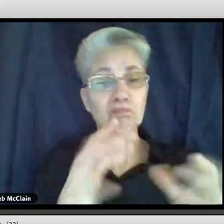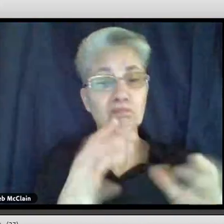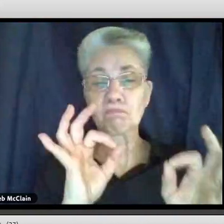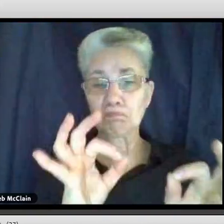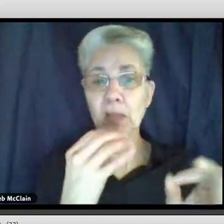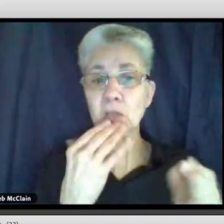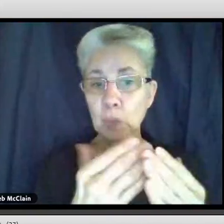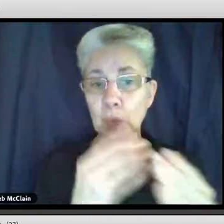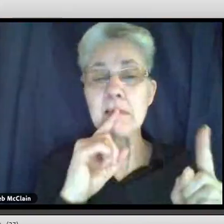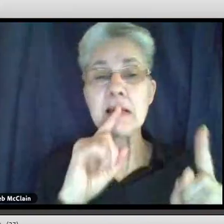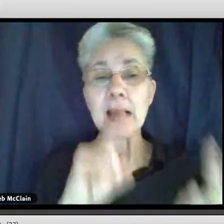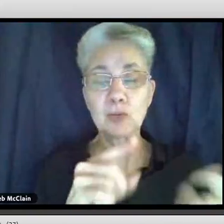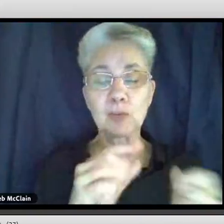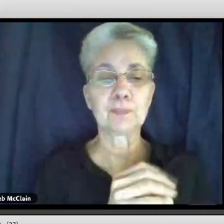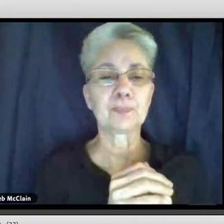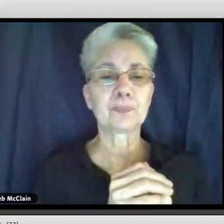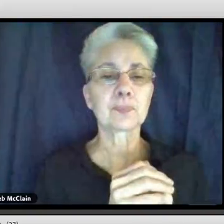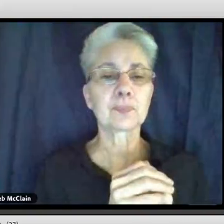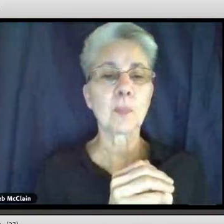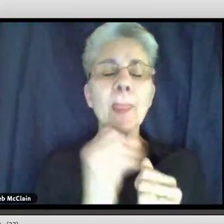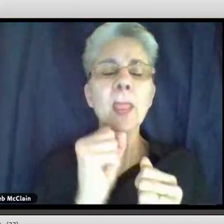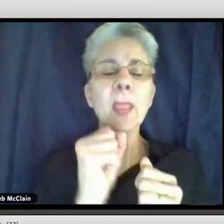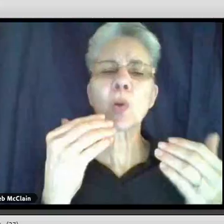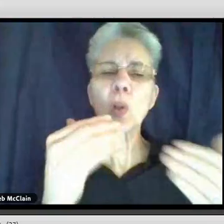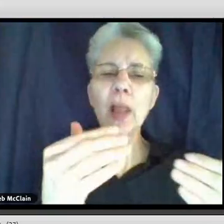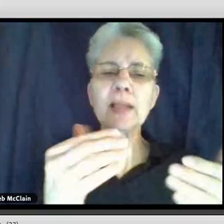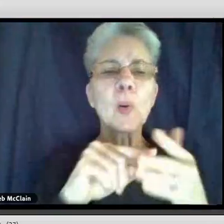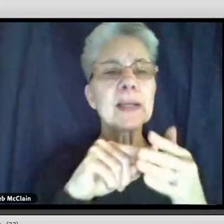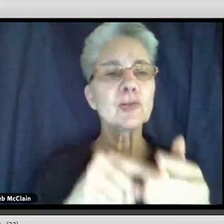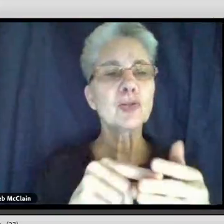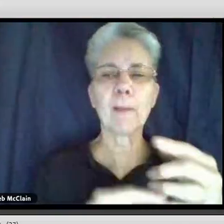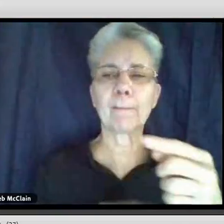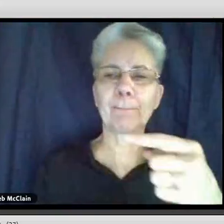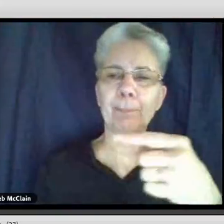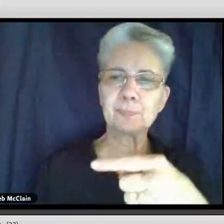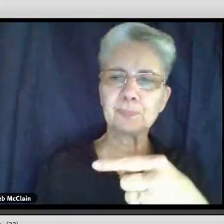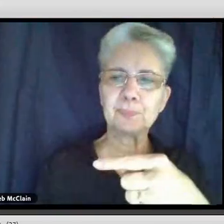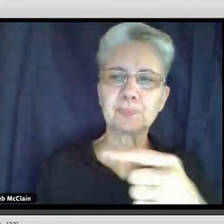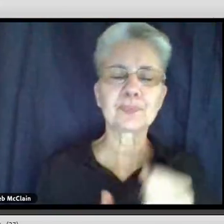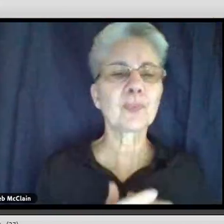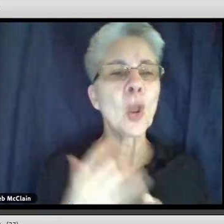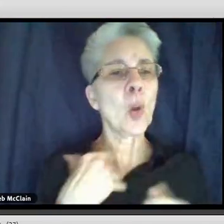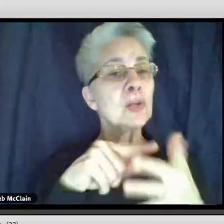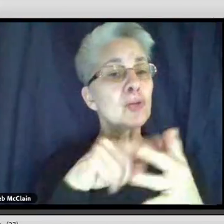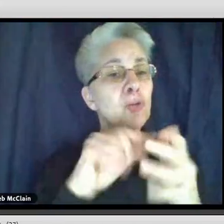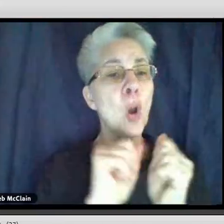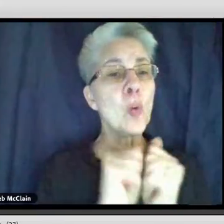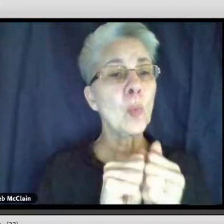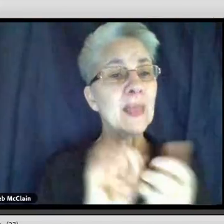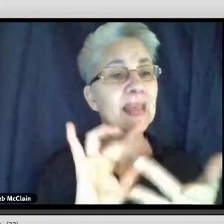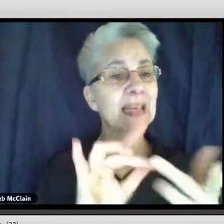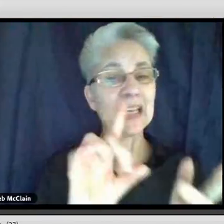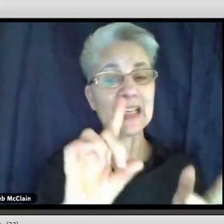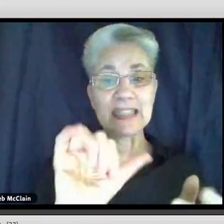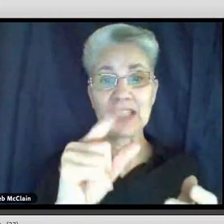valid answer and okay. So let's get started. We're going to start with